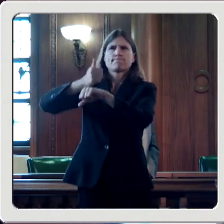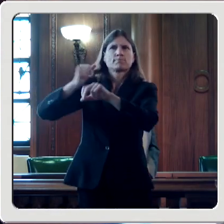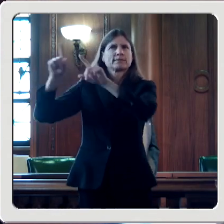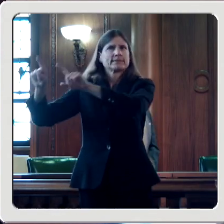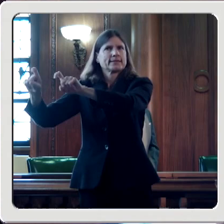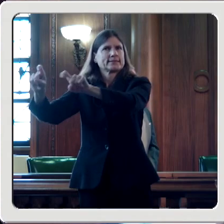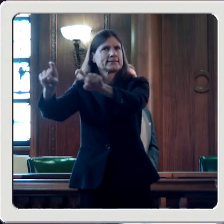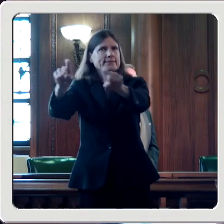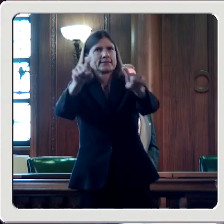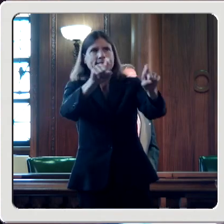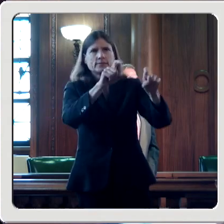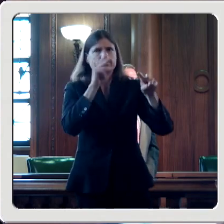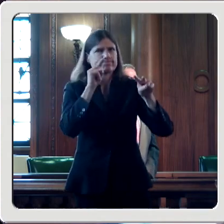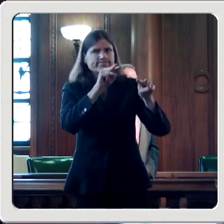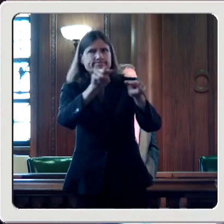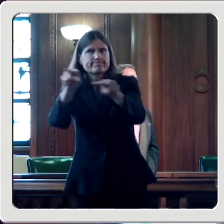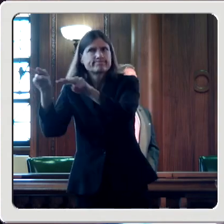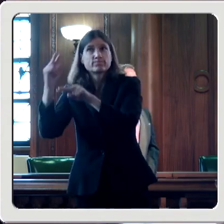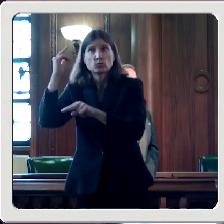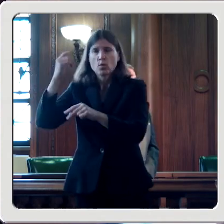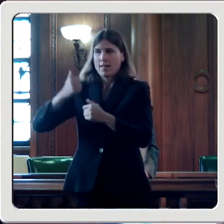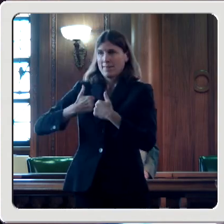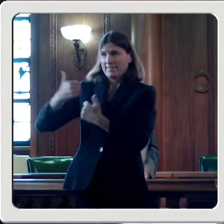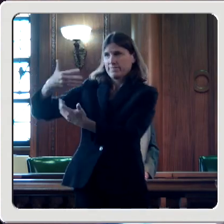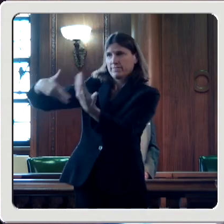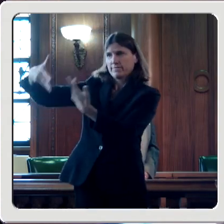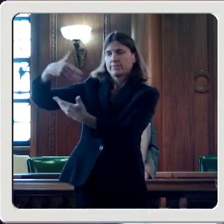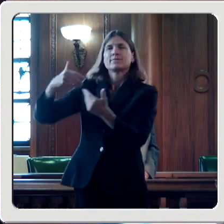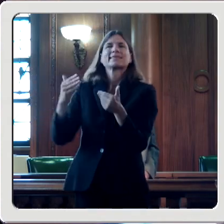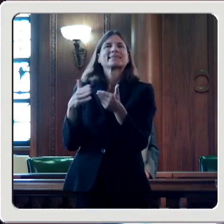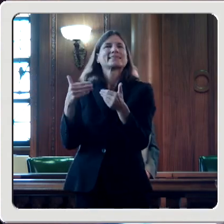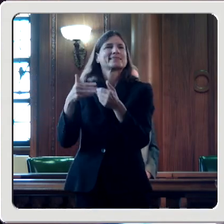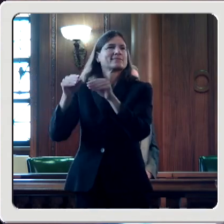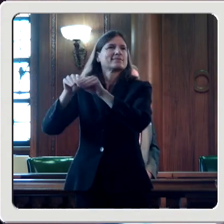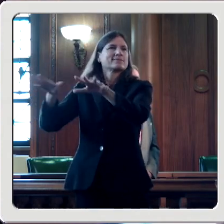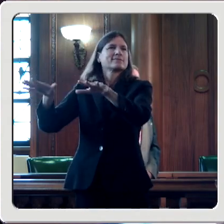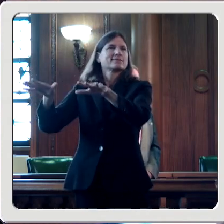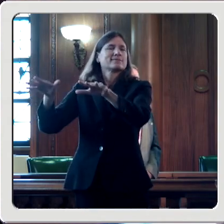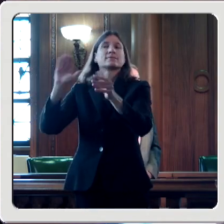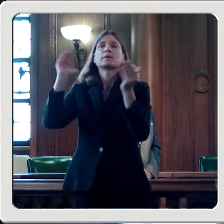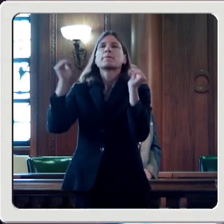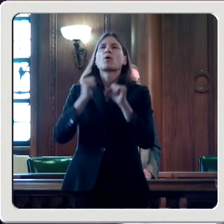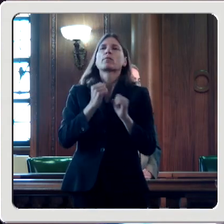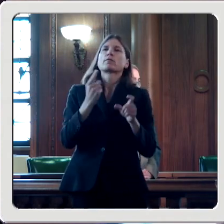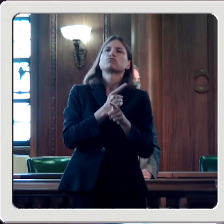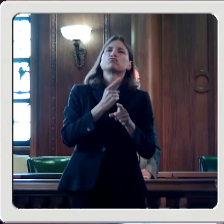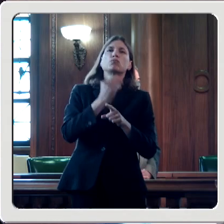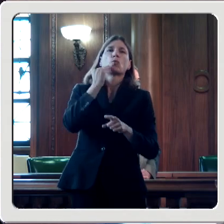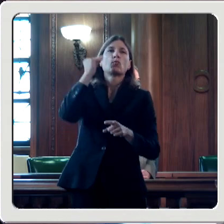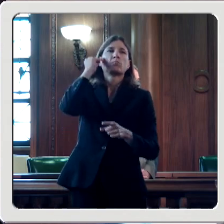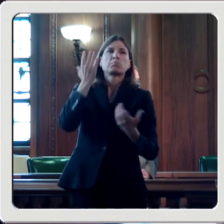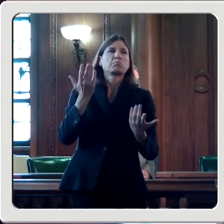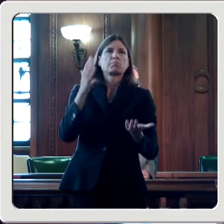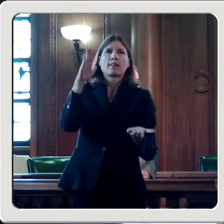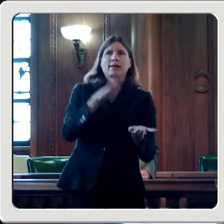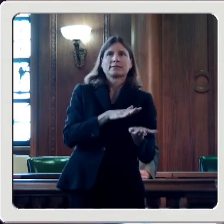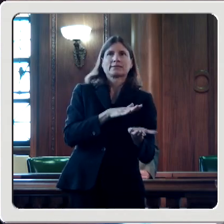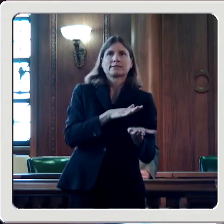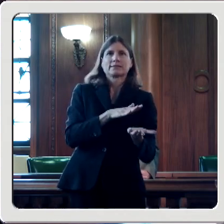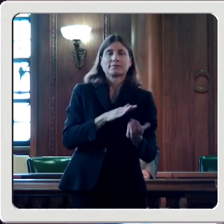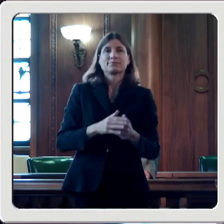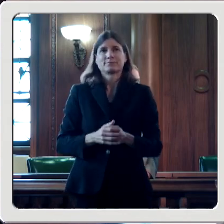any potential outbreaks that could occur in other congregate care settings. What it also means is more